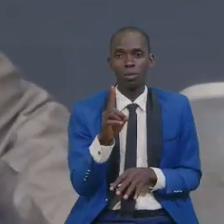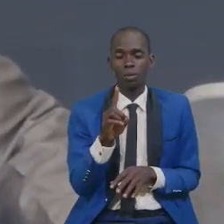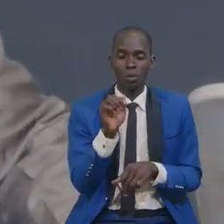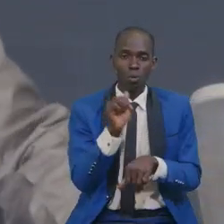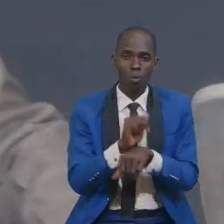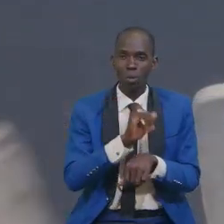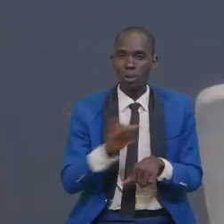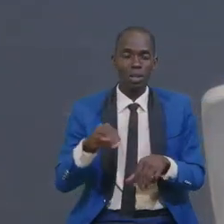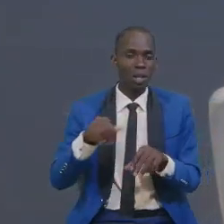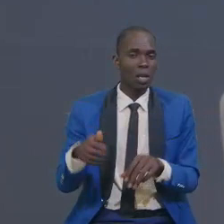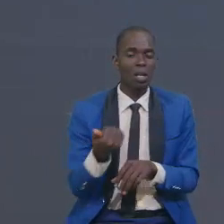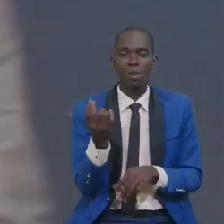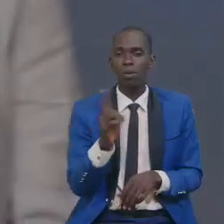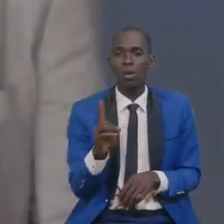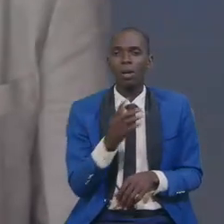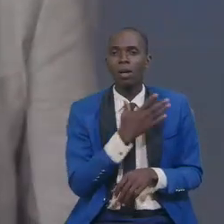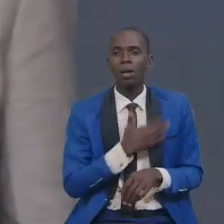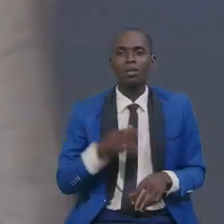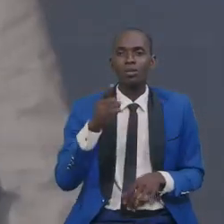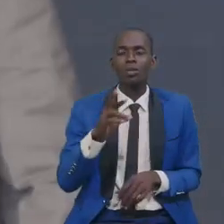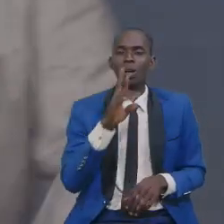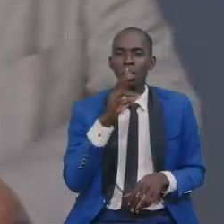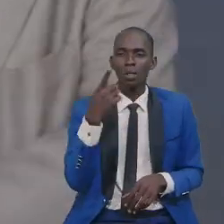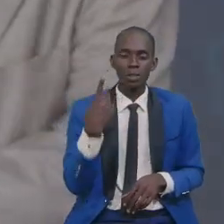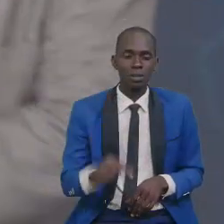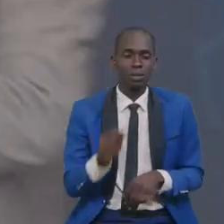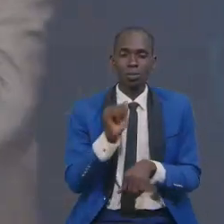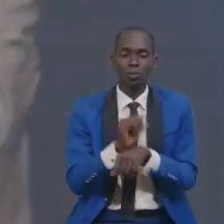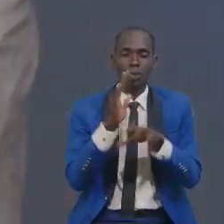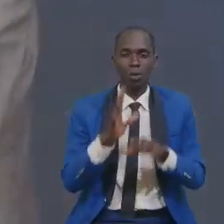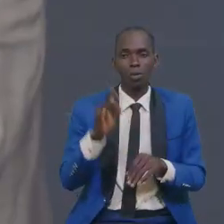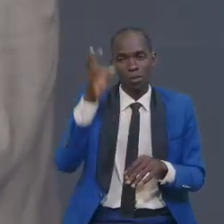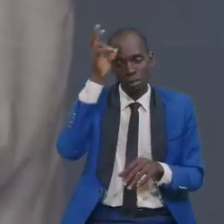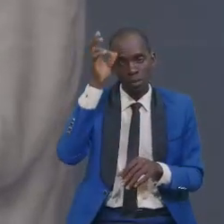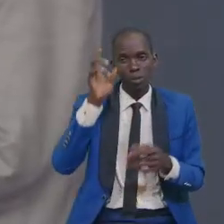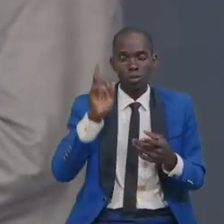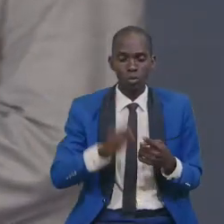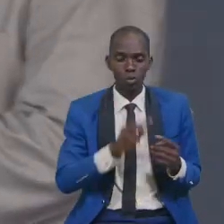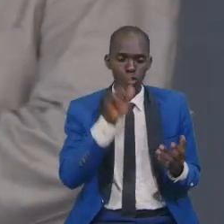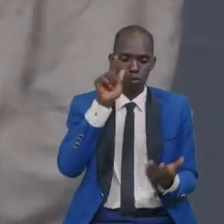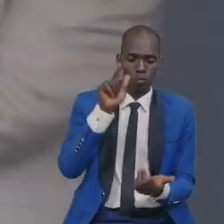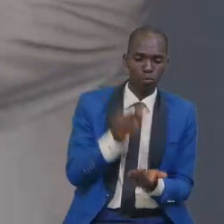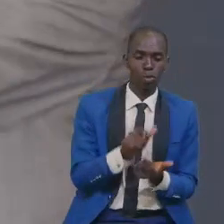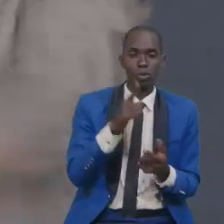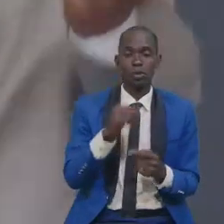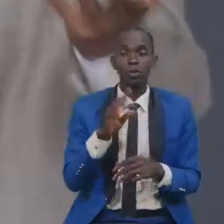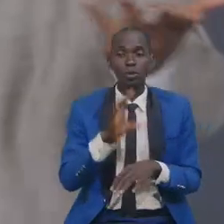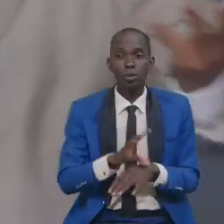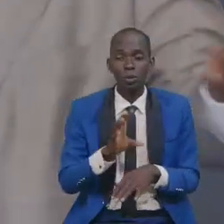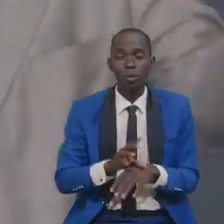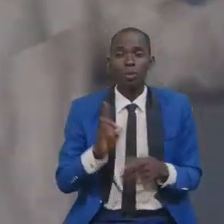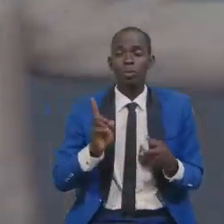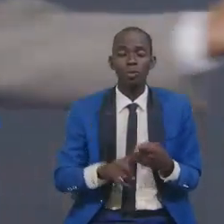anywhere and you are the agent of Satan to reduce the church to know